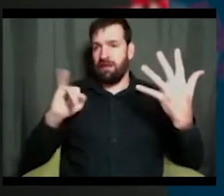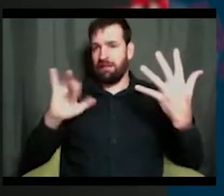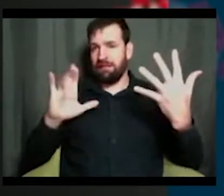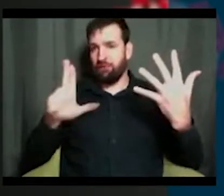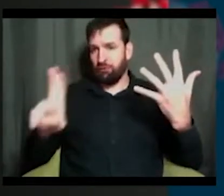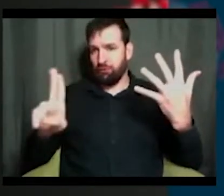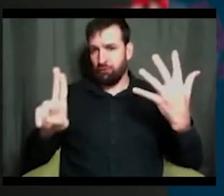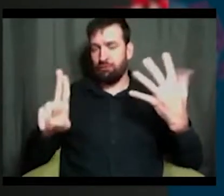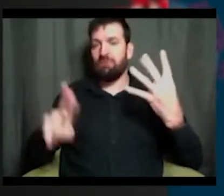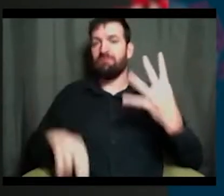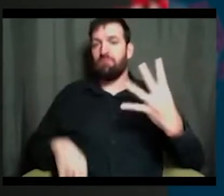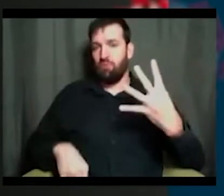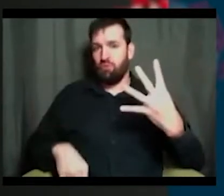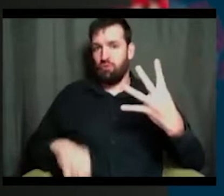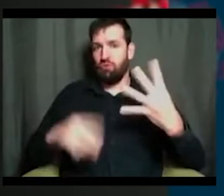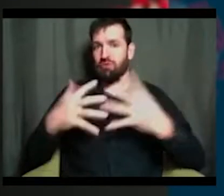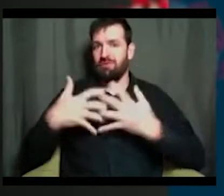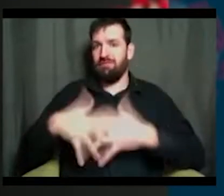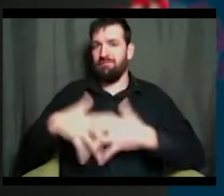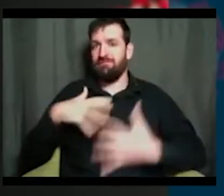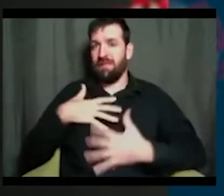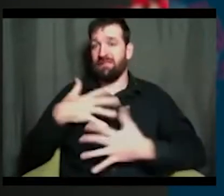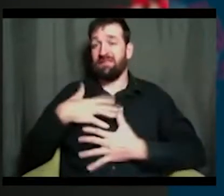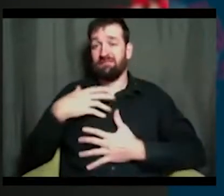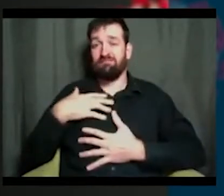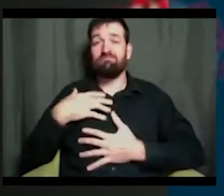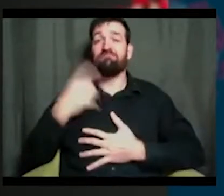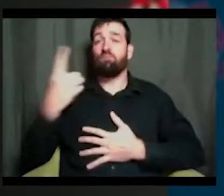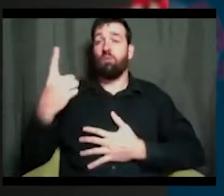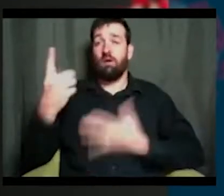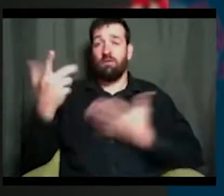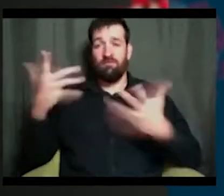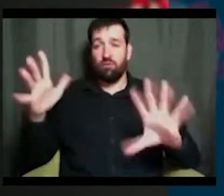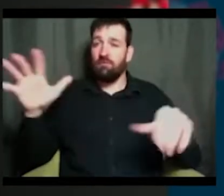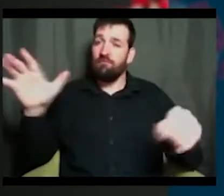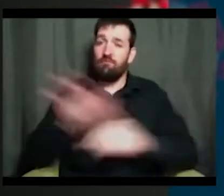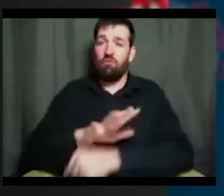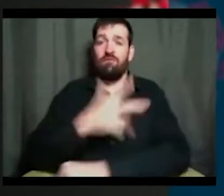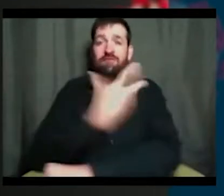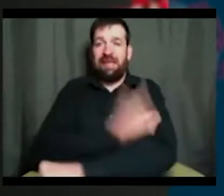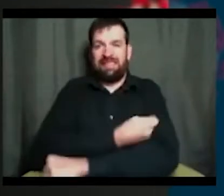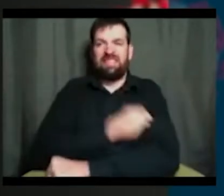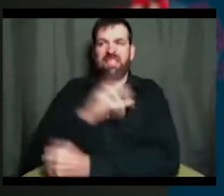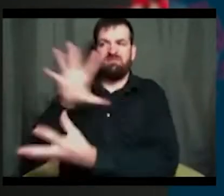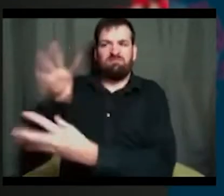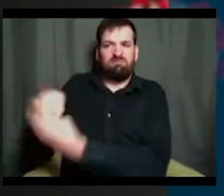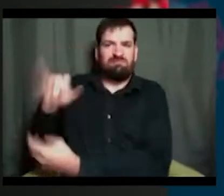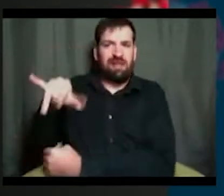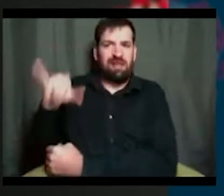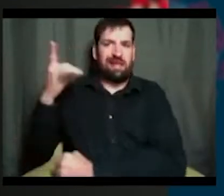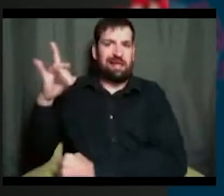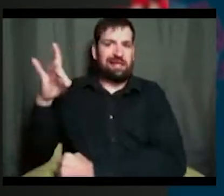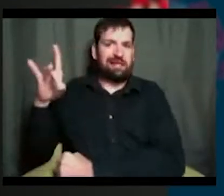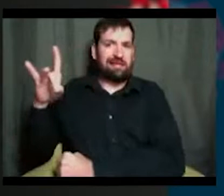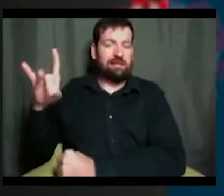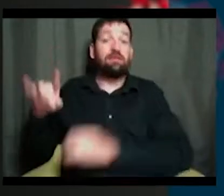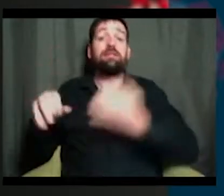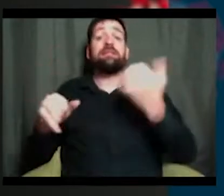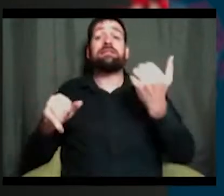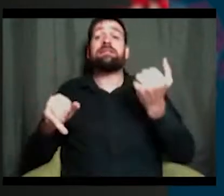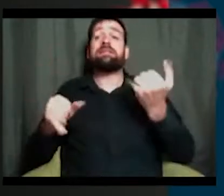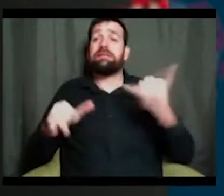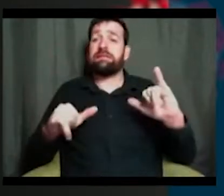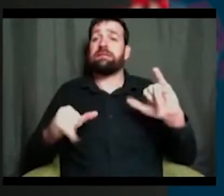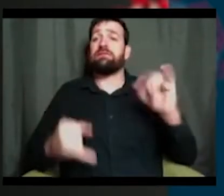the ventilator, though. We do have 1 fully vaccinated patient in those 18 active infections, and still 19